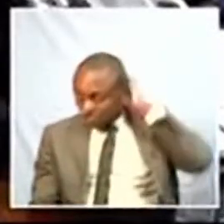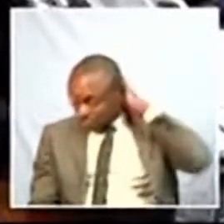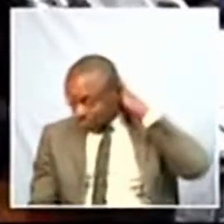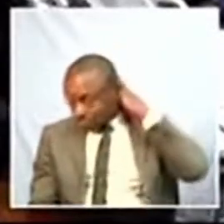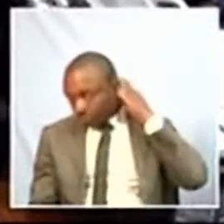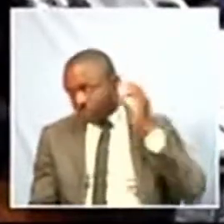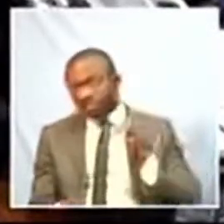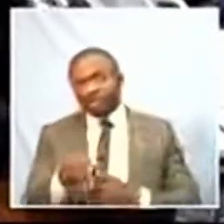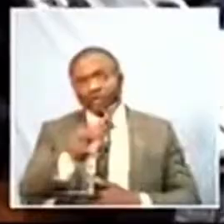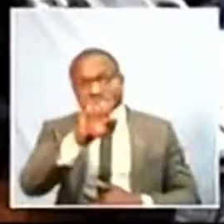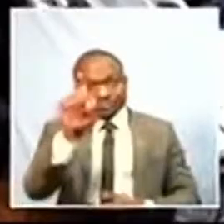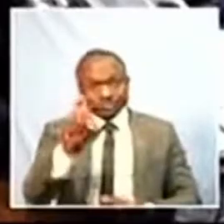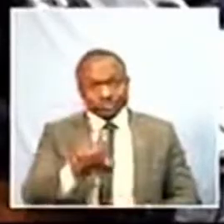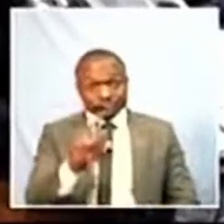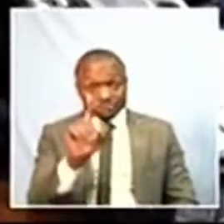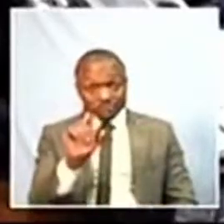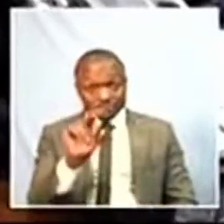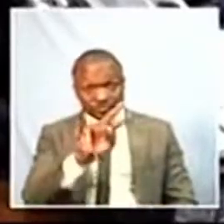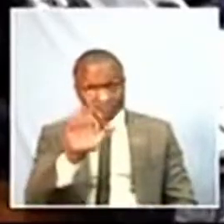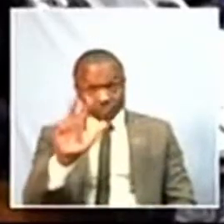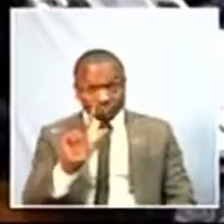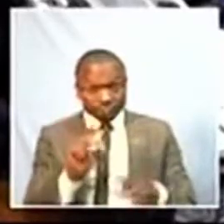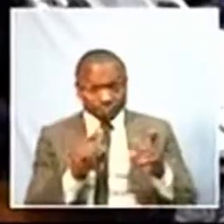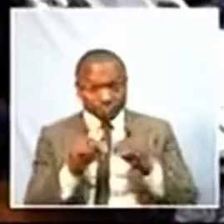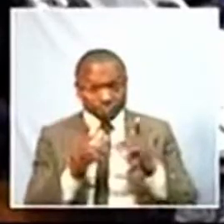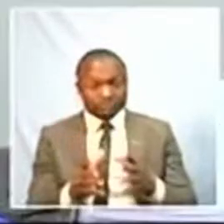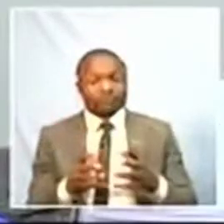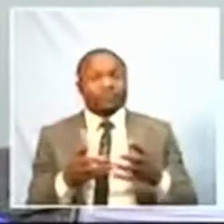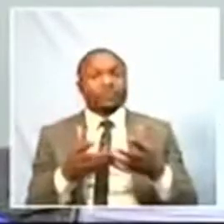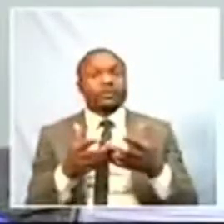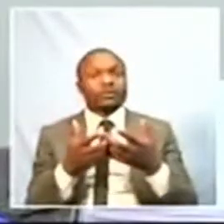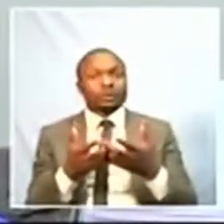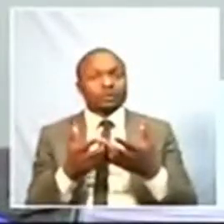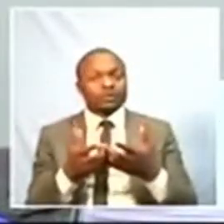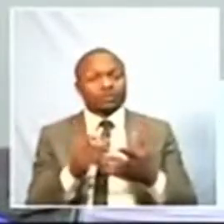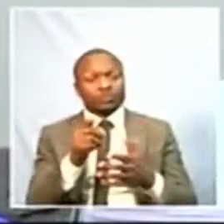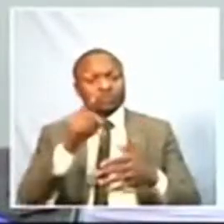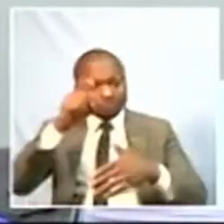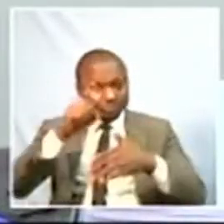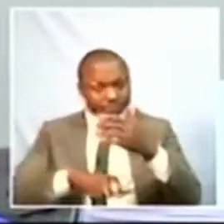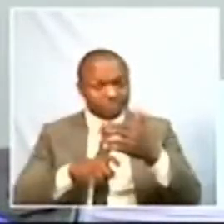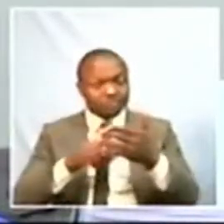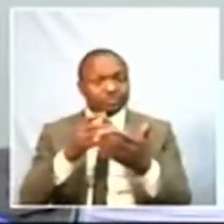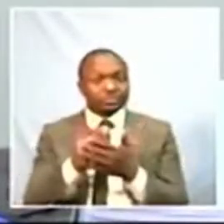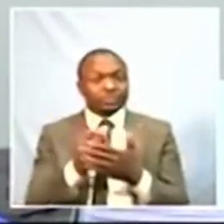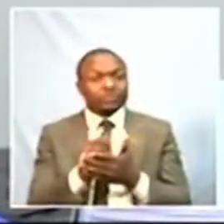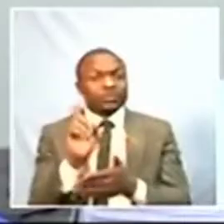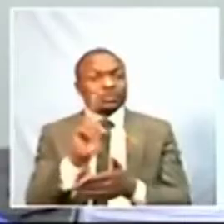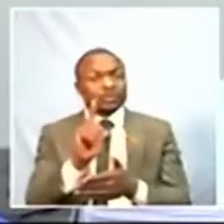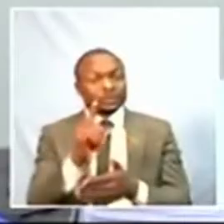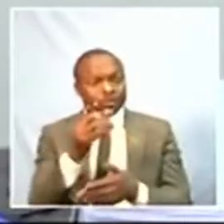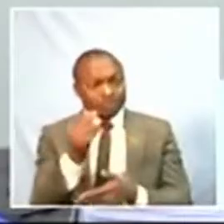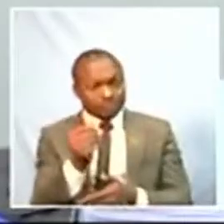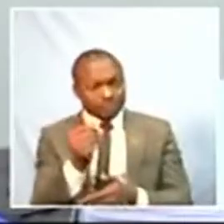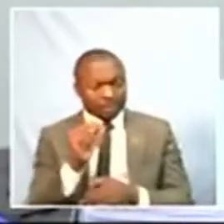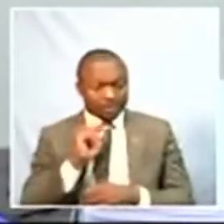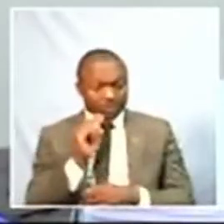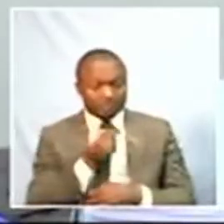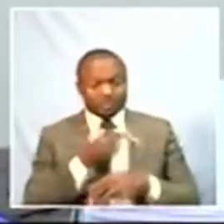The question was 2023 Director Engineering. Did you deduct the money, and where is that money? We are